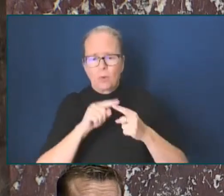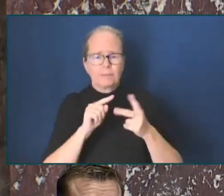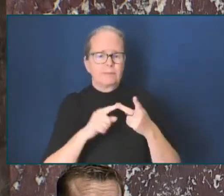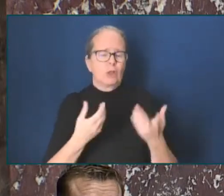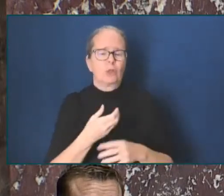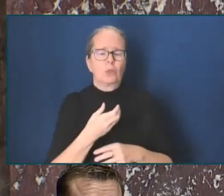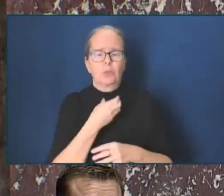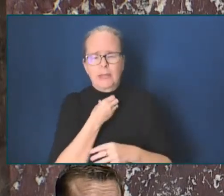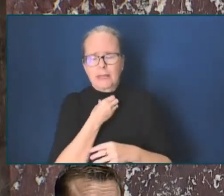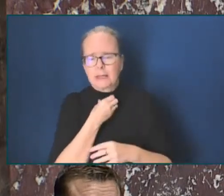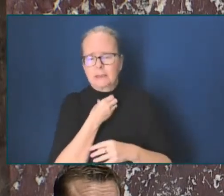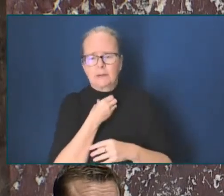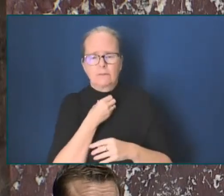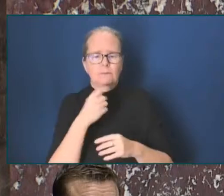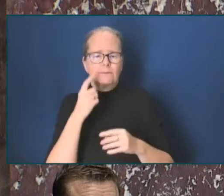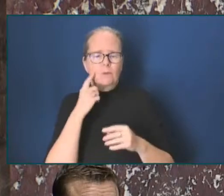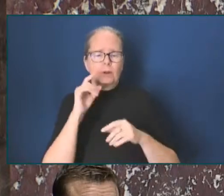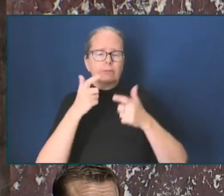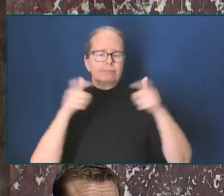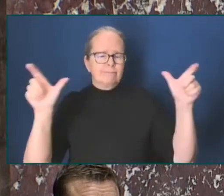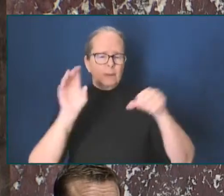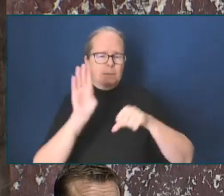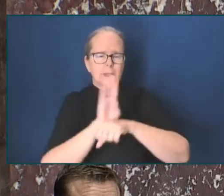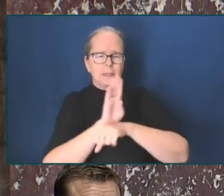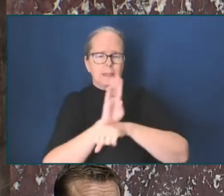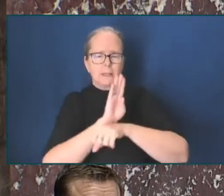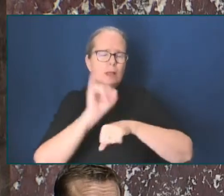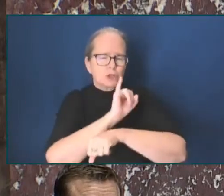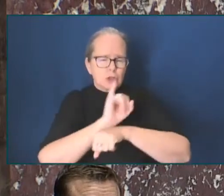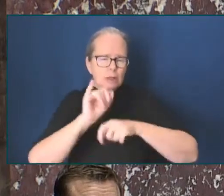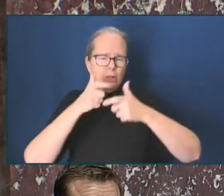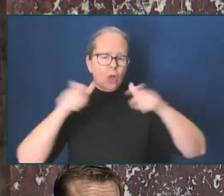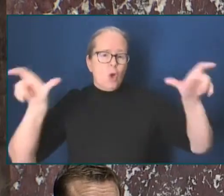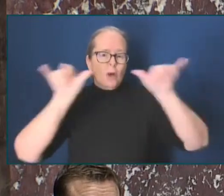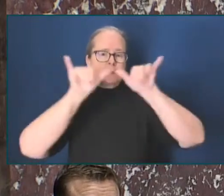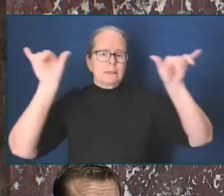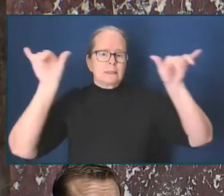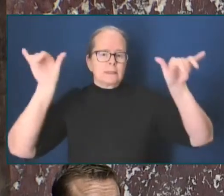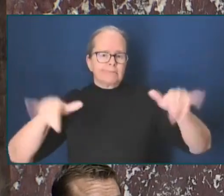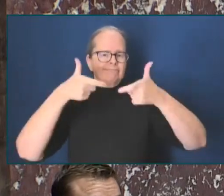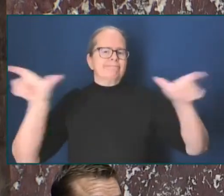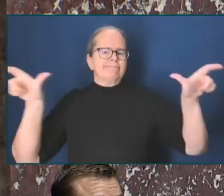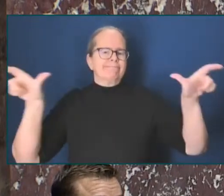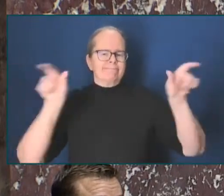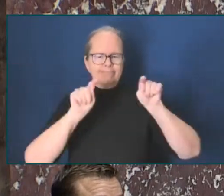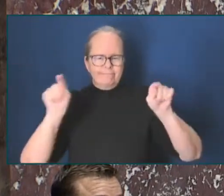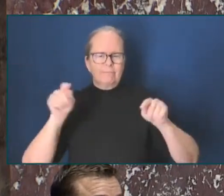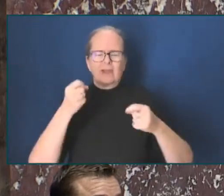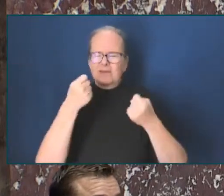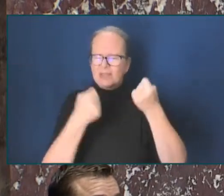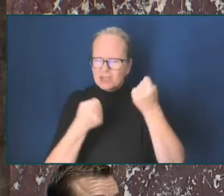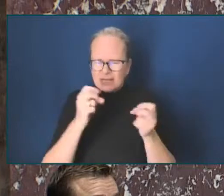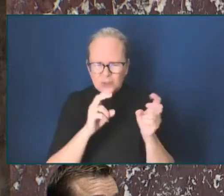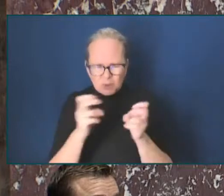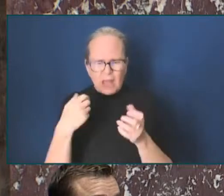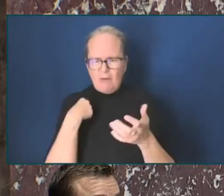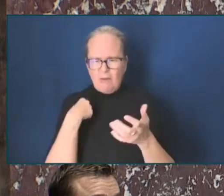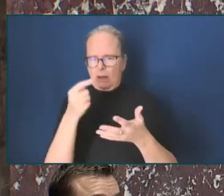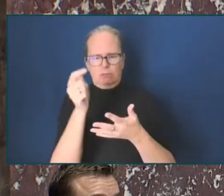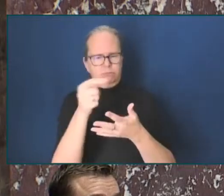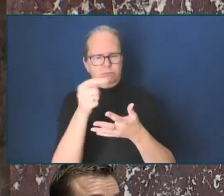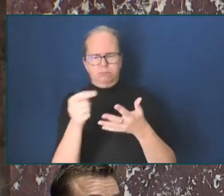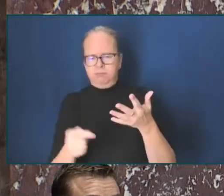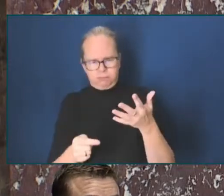I would anticipate on that agenda in discussion phase with the Auditor General and with the Comptroller General, given